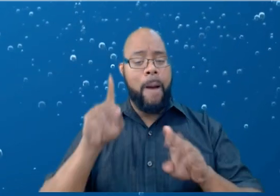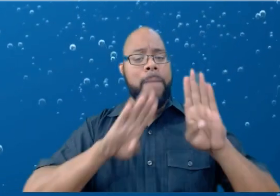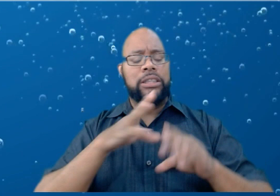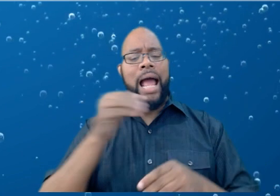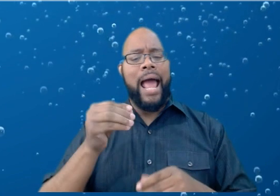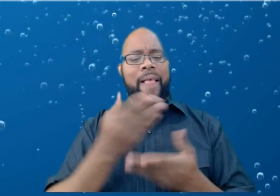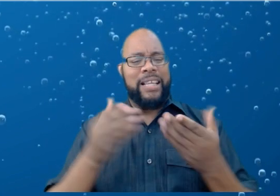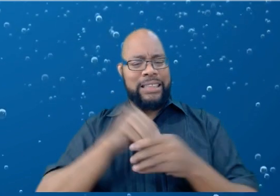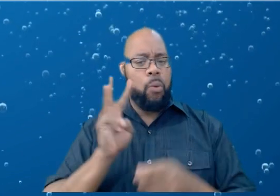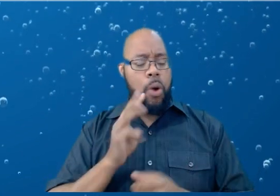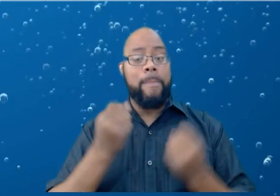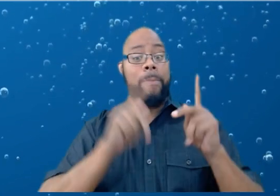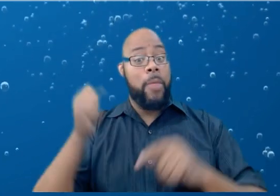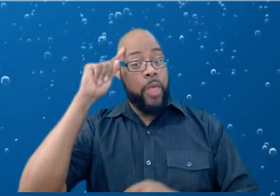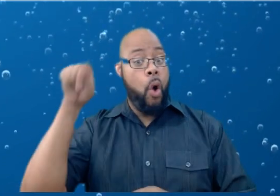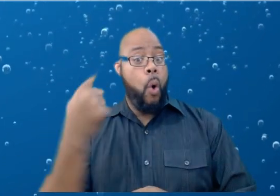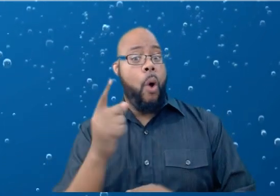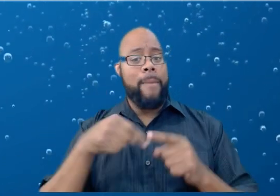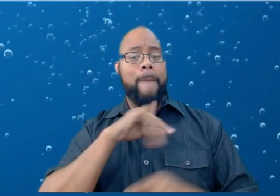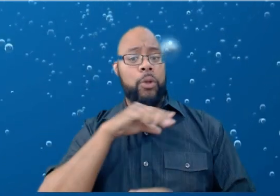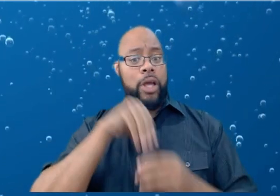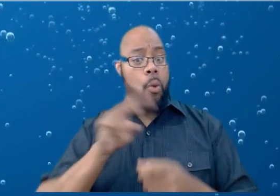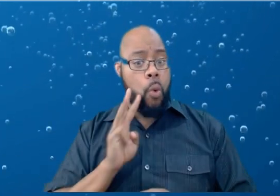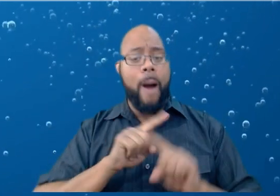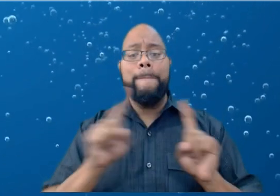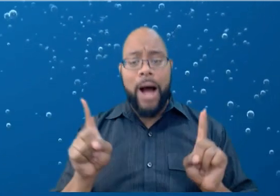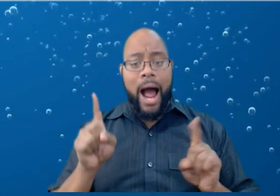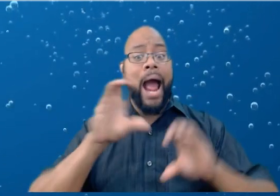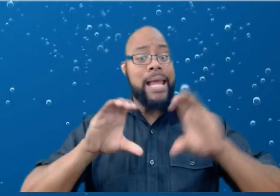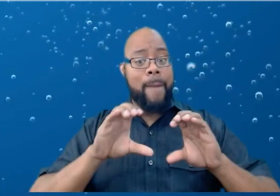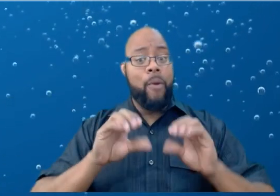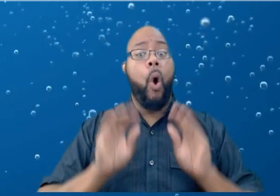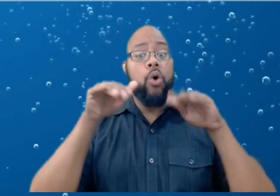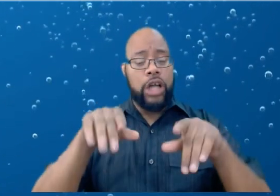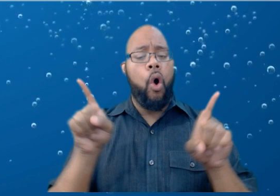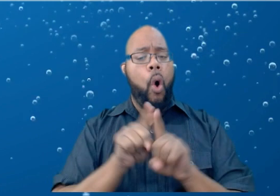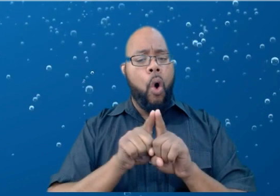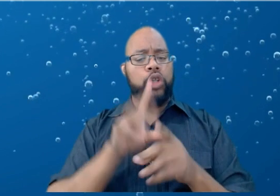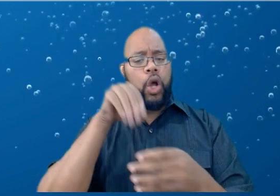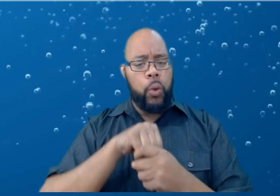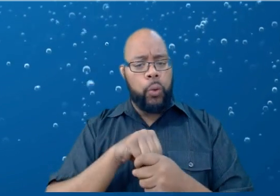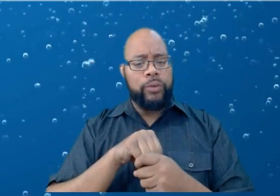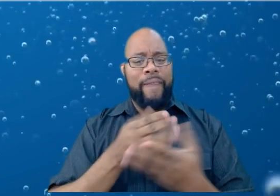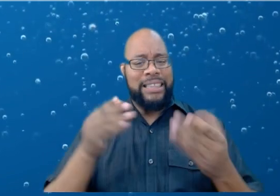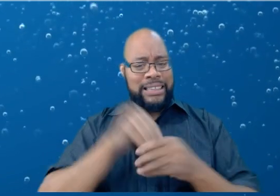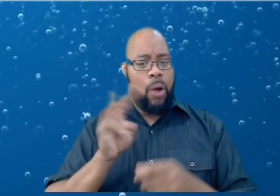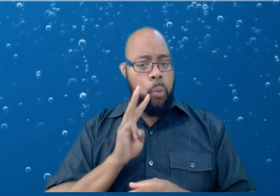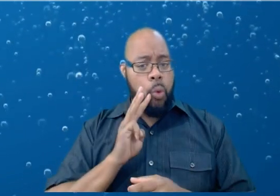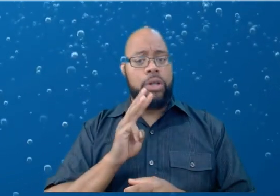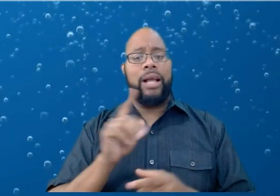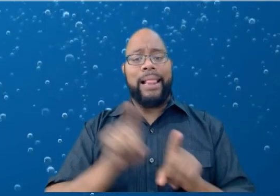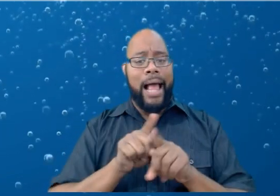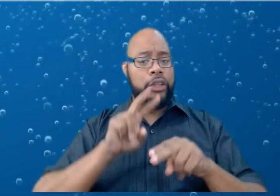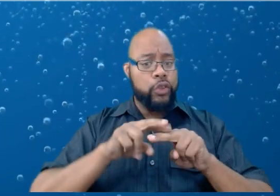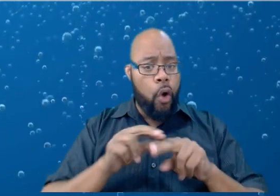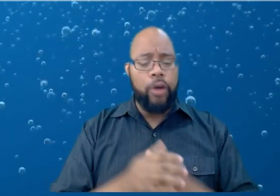but the biology and the sediments. A lot of people think about pollutants, but chemical oceanography also includes the